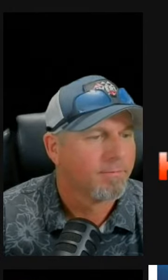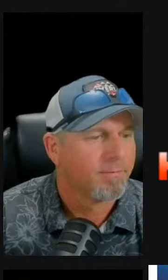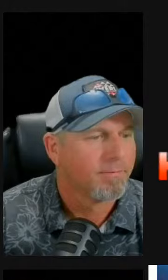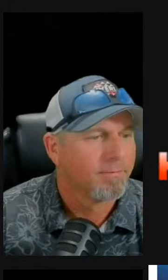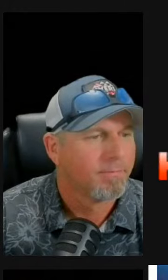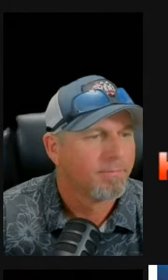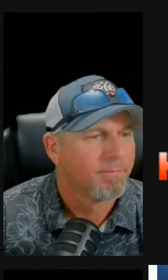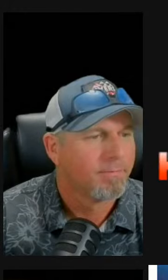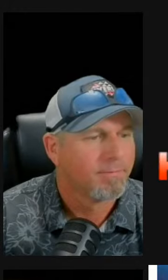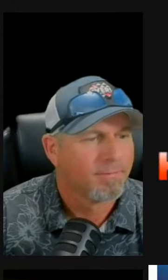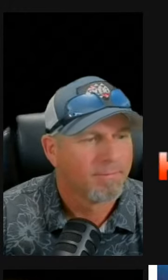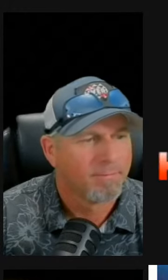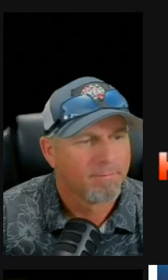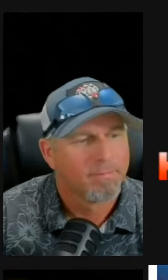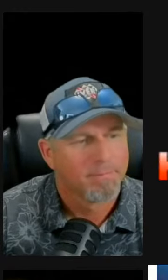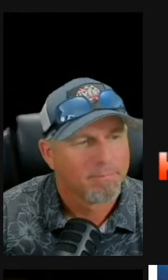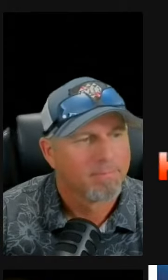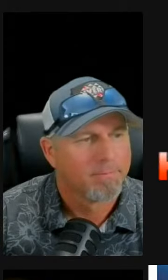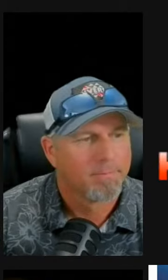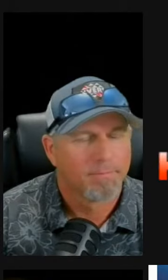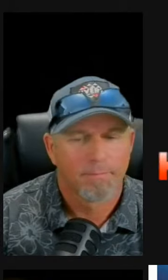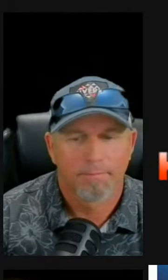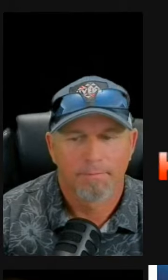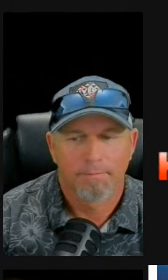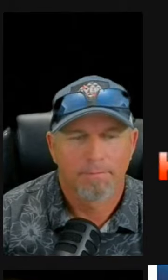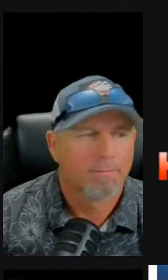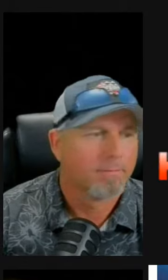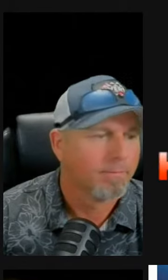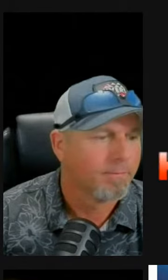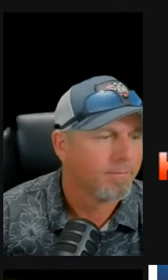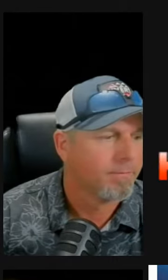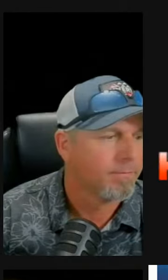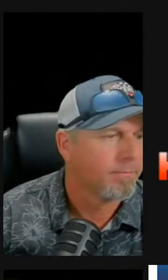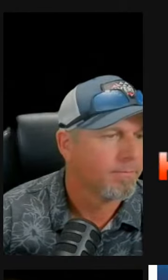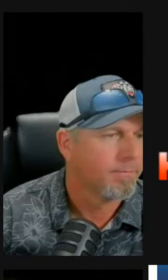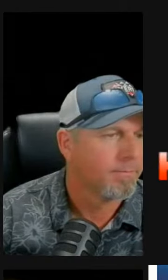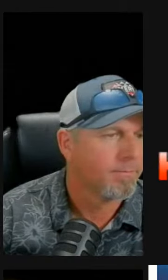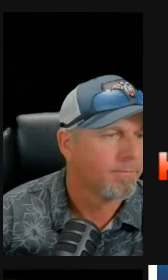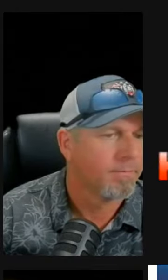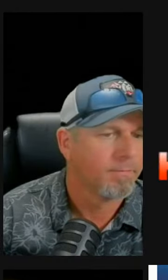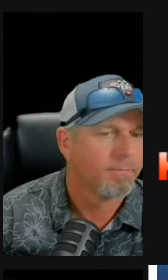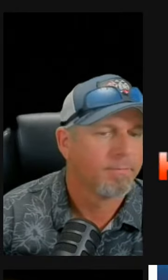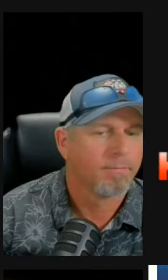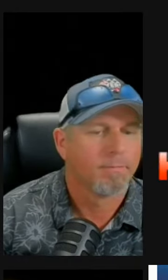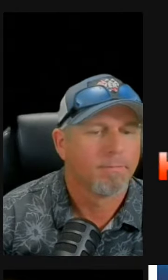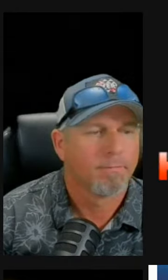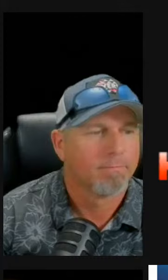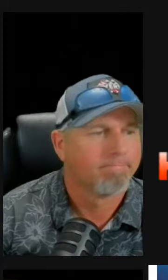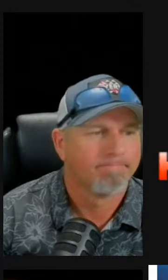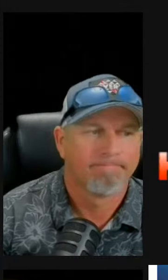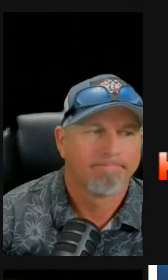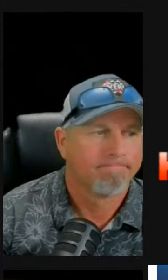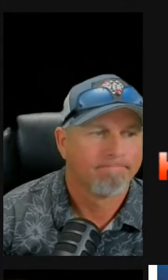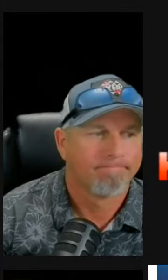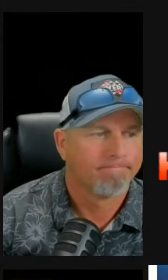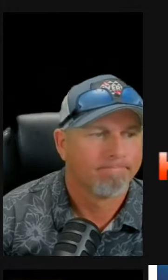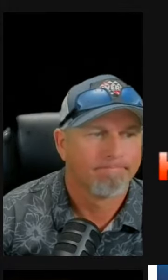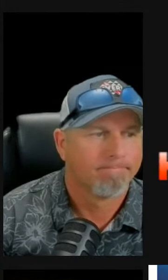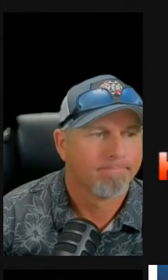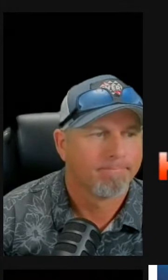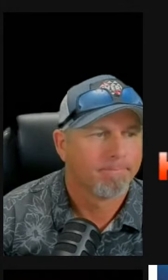appreciate you. And we'll be back next week at our usual time. Unless you guys have anything to add?